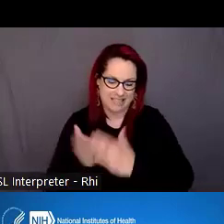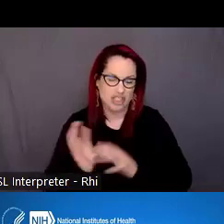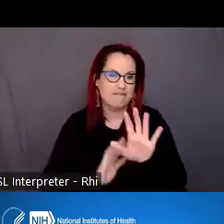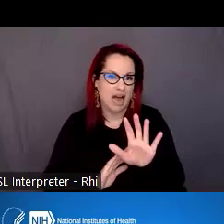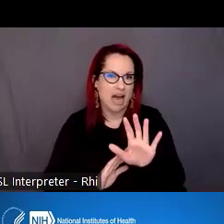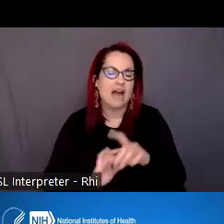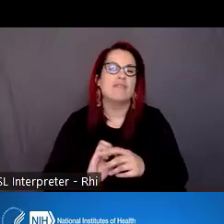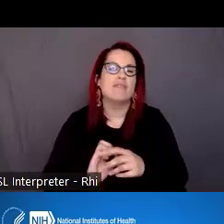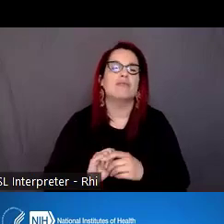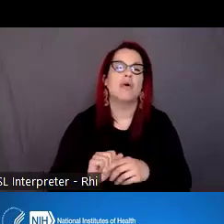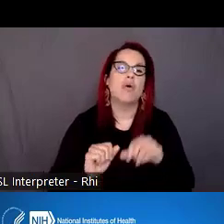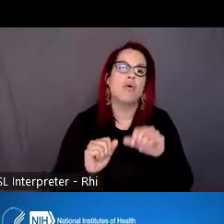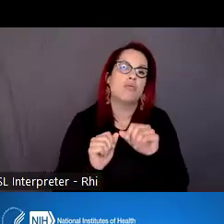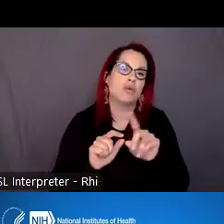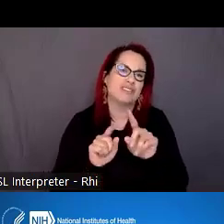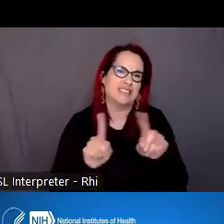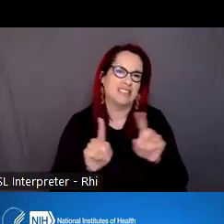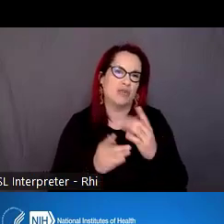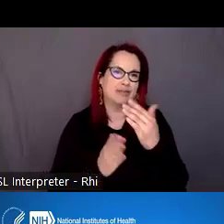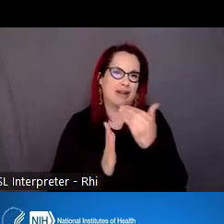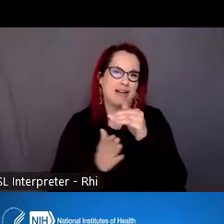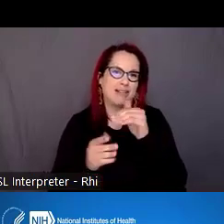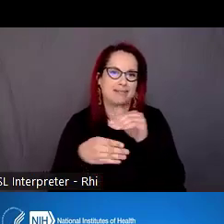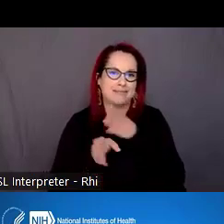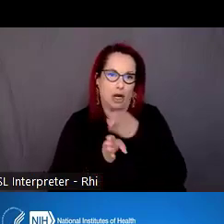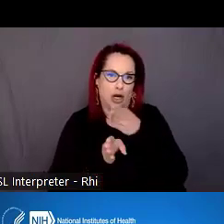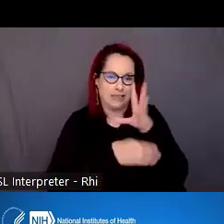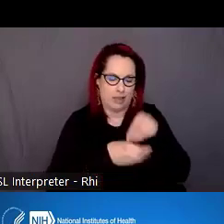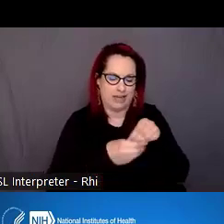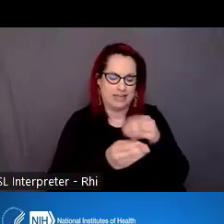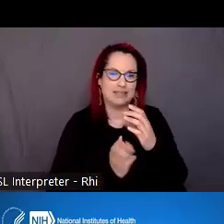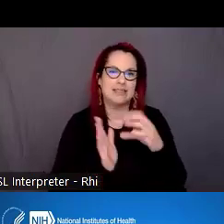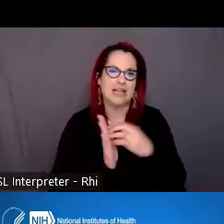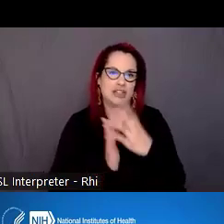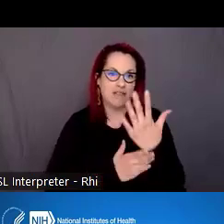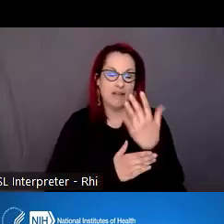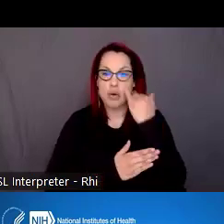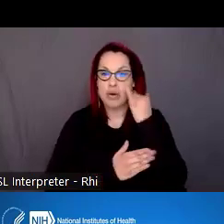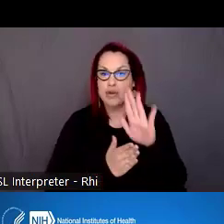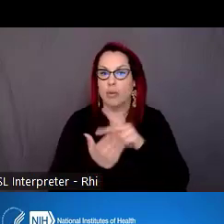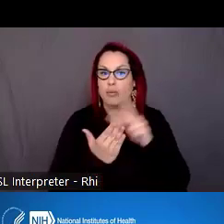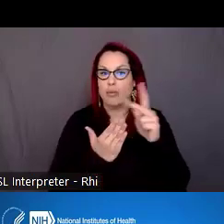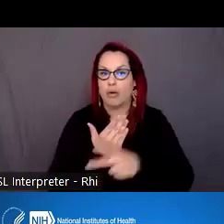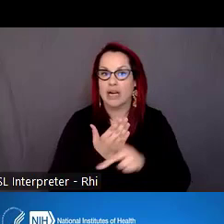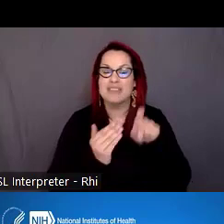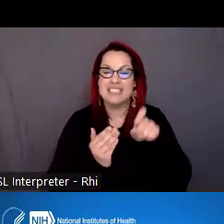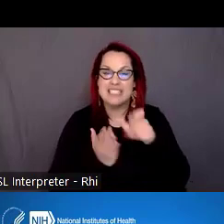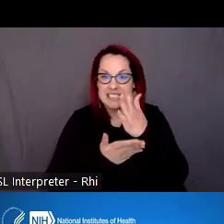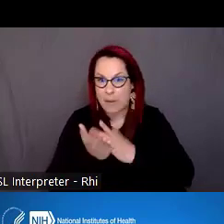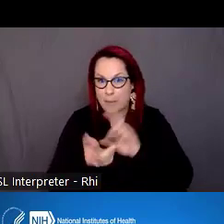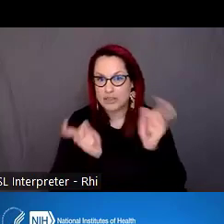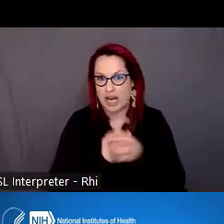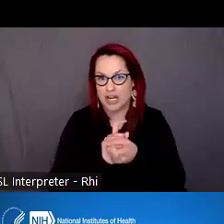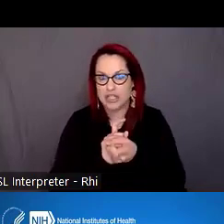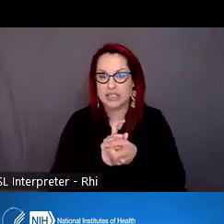areas within Section 5. And so if your program does need some of those changes and you can